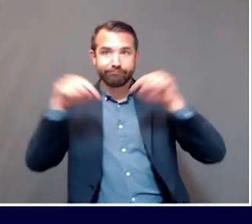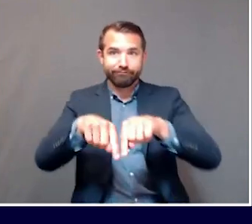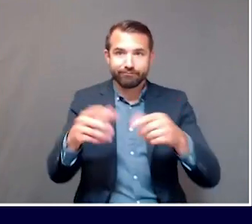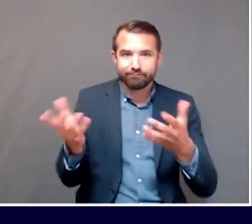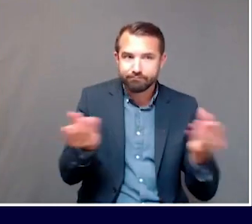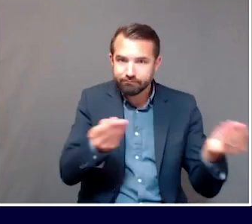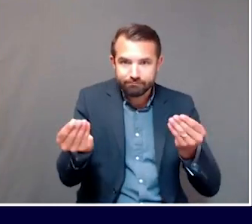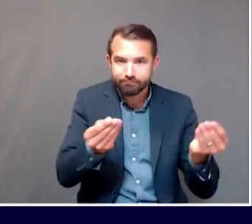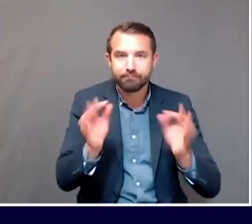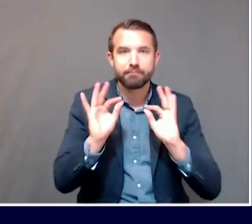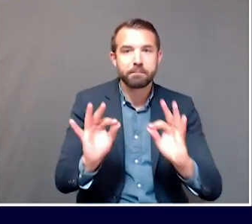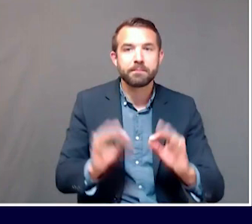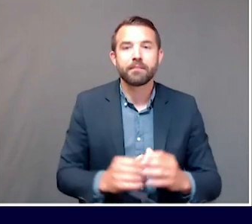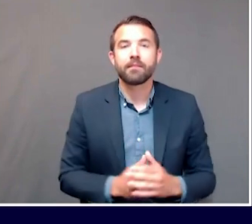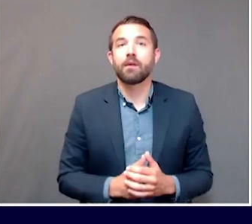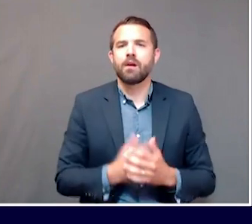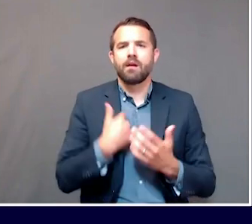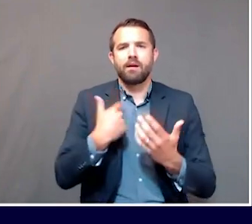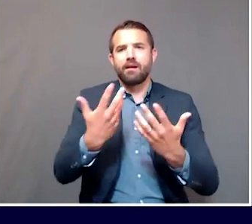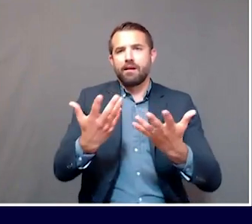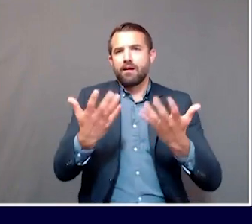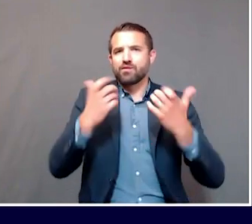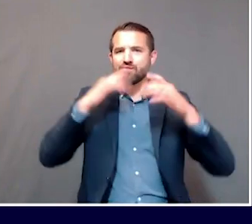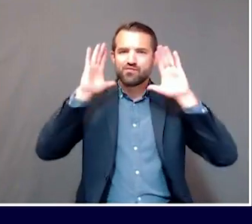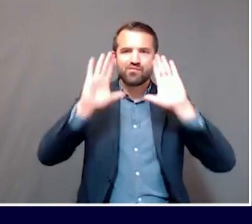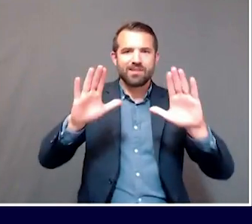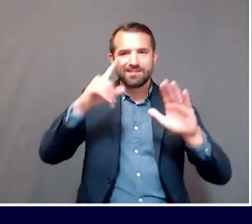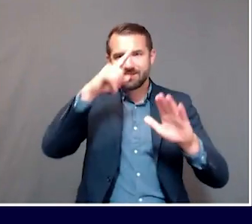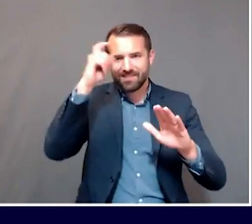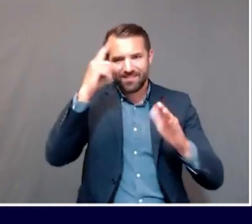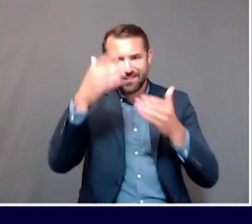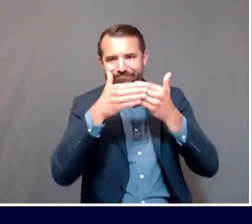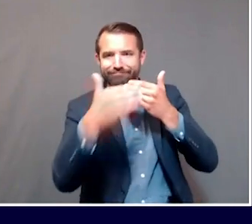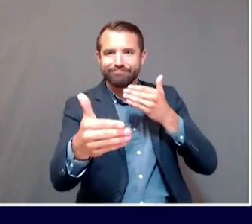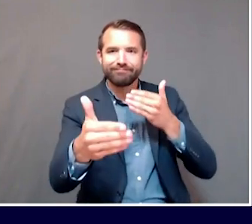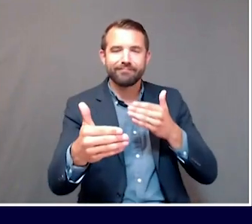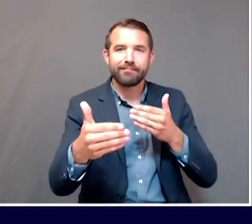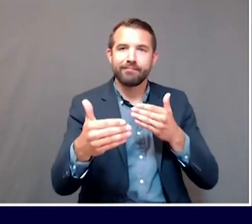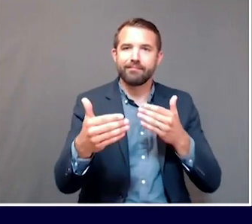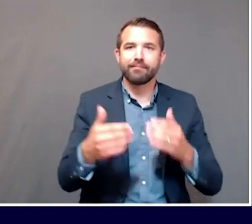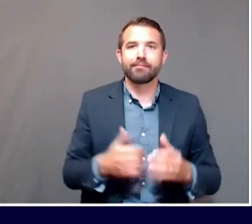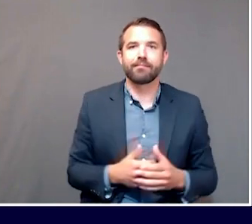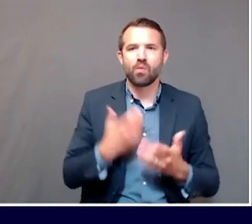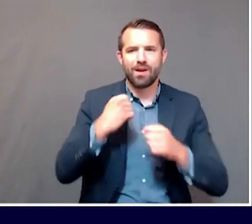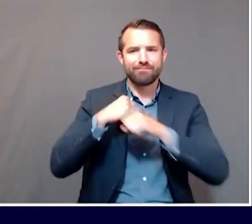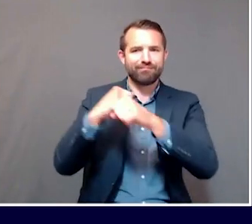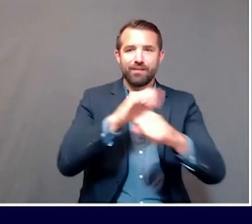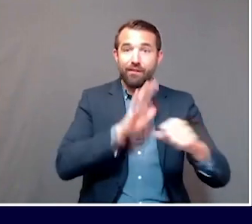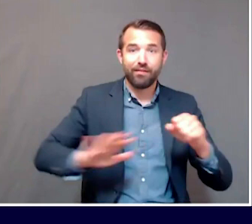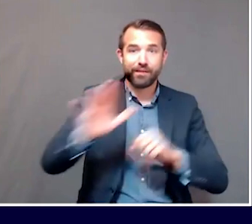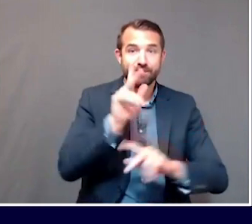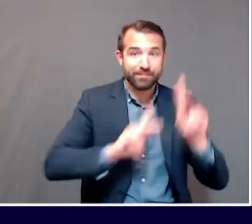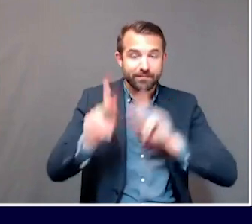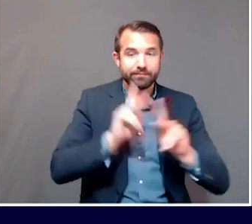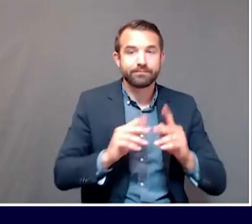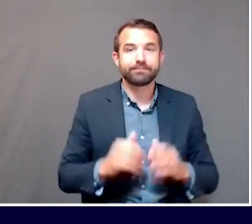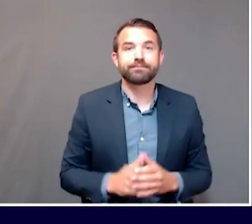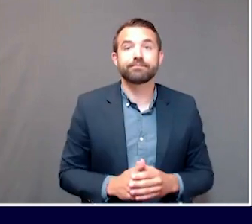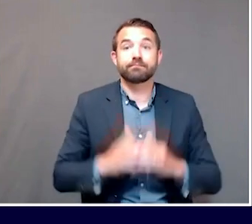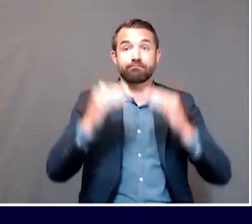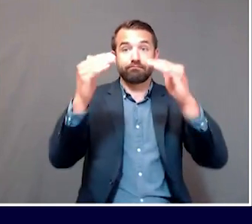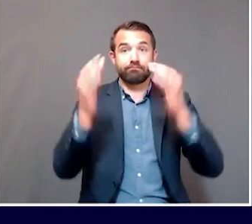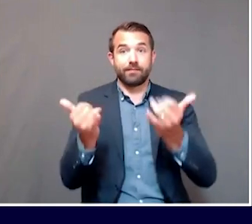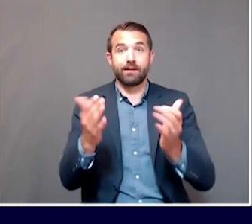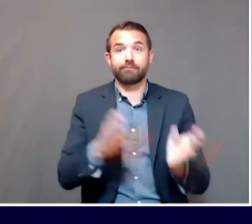and visitors and tourists who we want to come here in the coming months. Commissioner Lambrew is also here and may also be able to answer